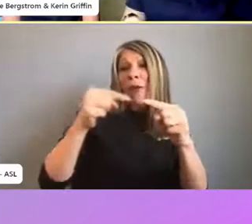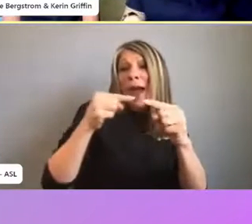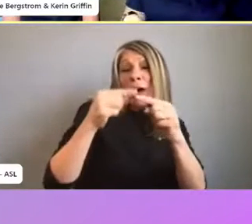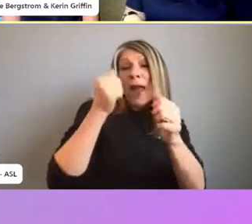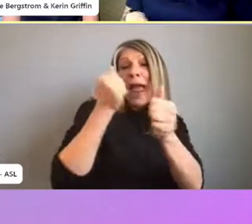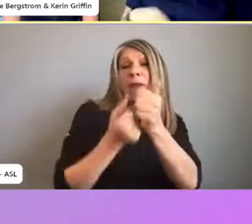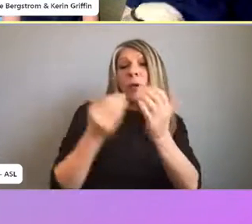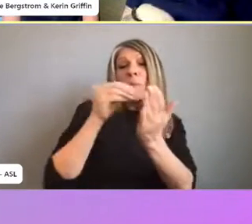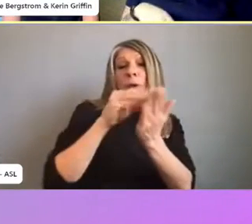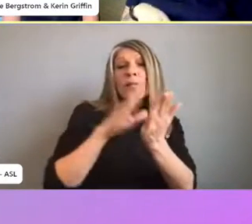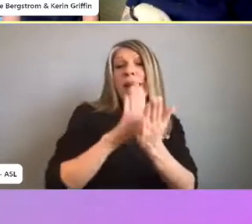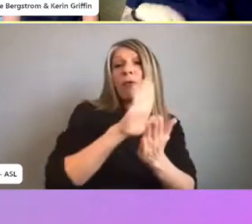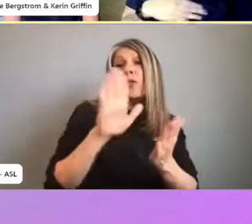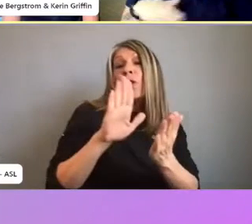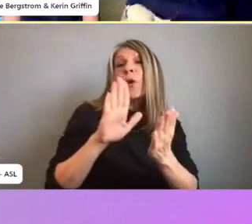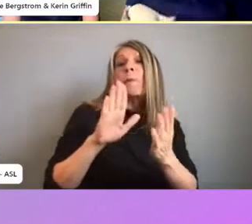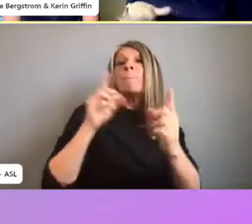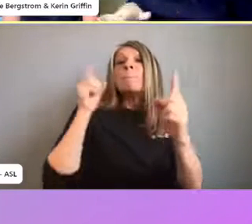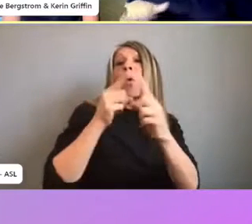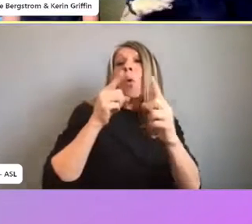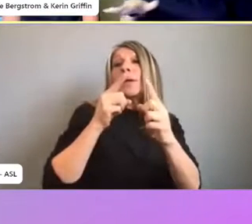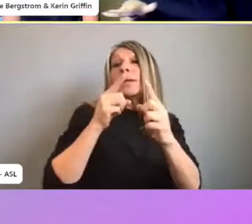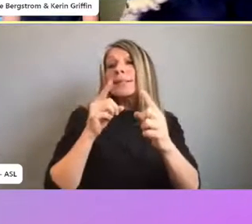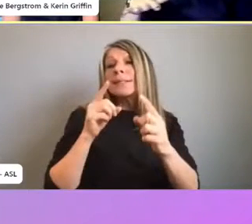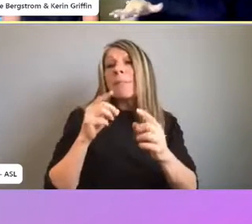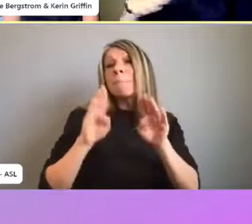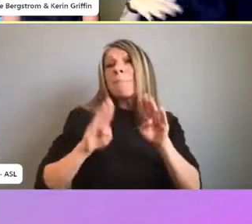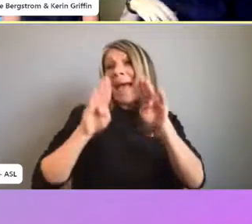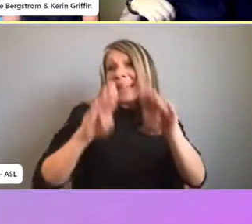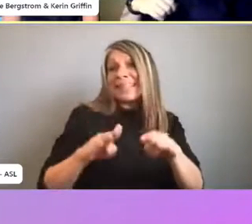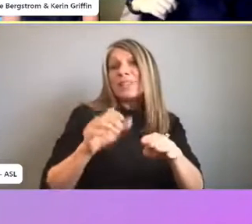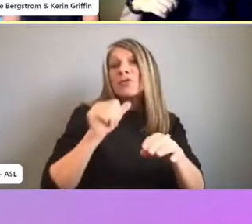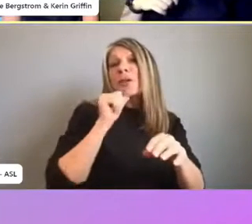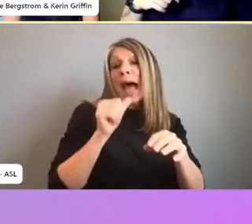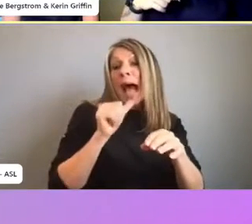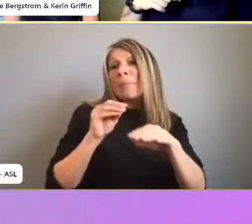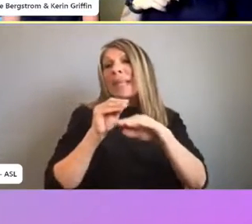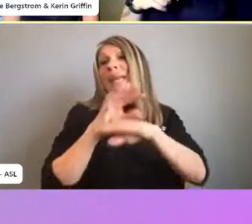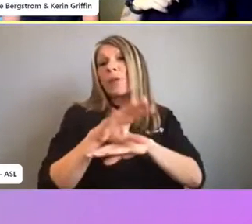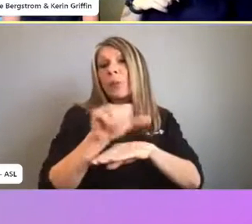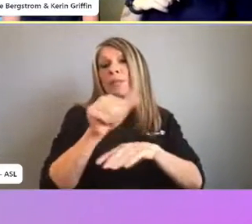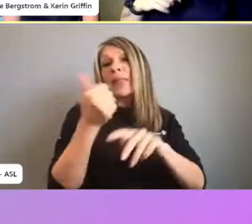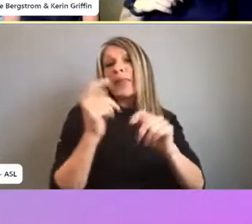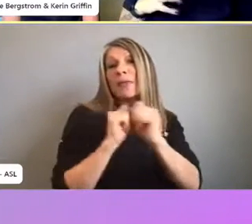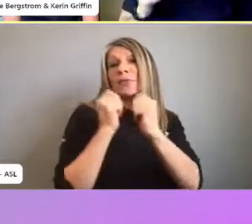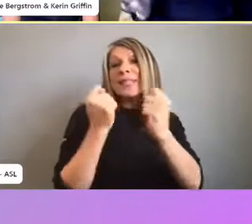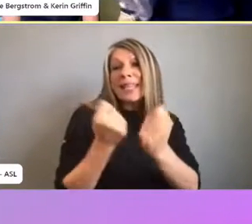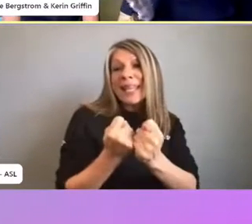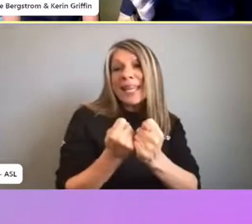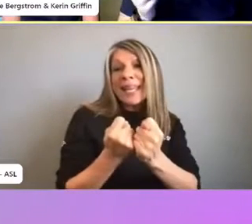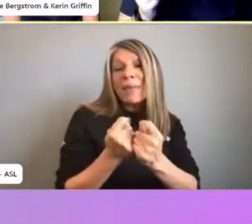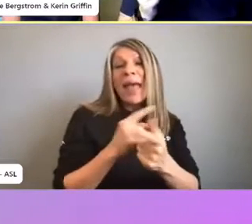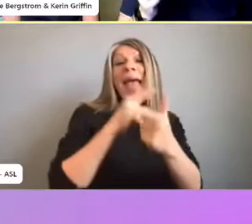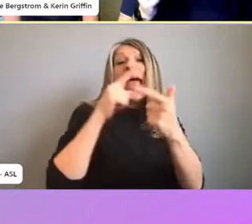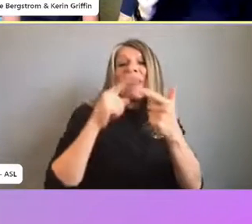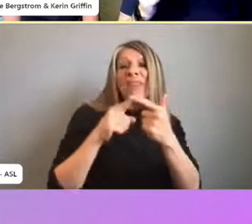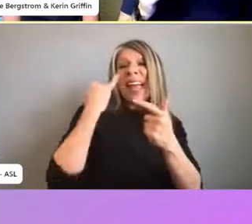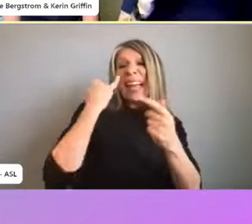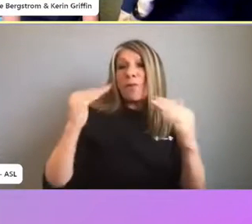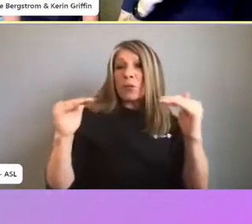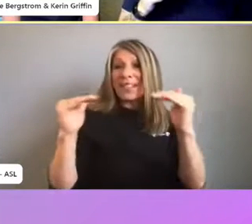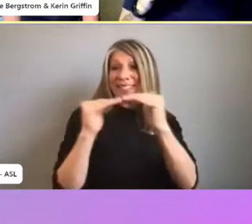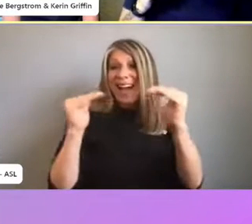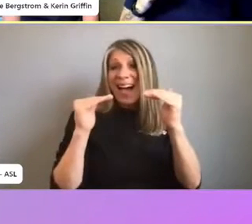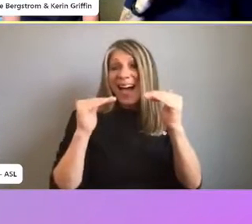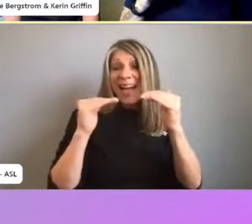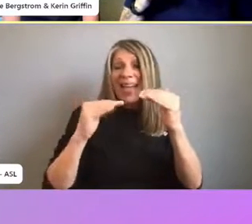everyone wrote down their points wager as to not be influenced by the other teams. And in the event of a tie,